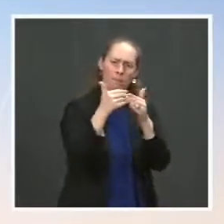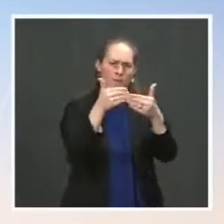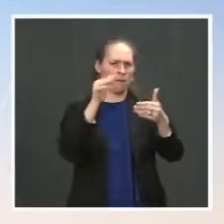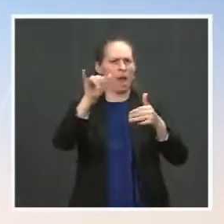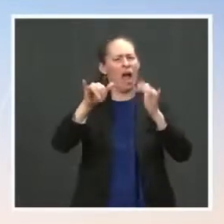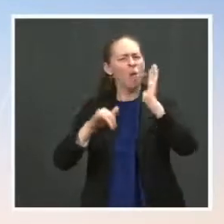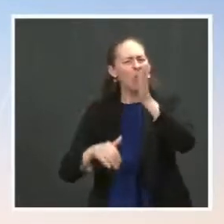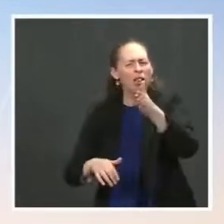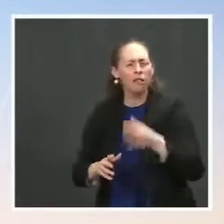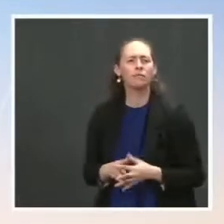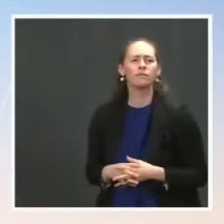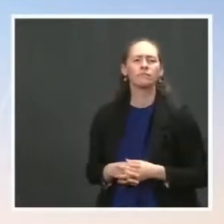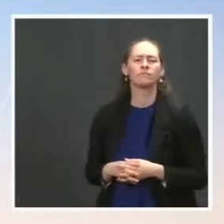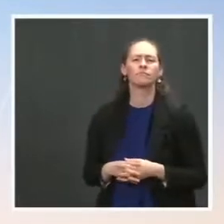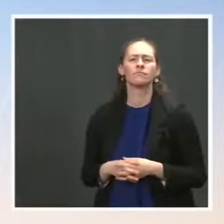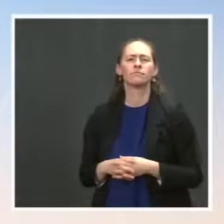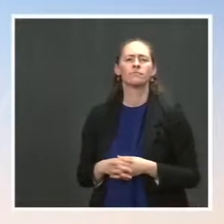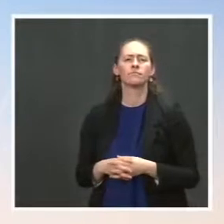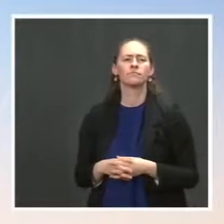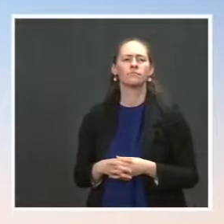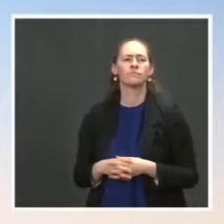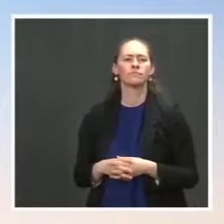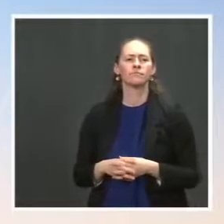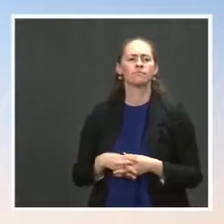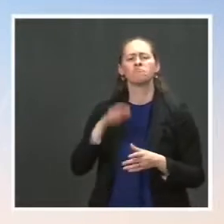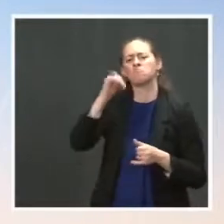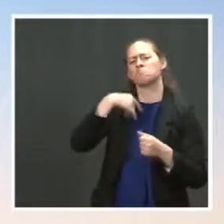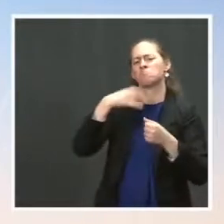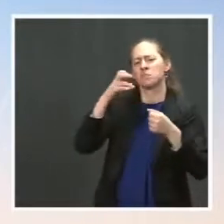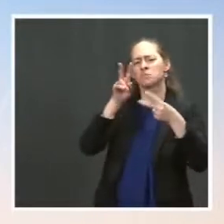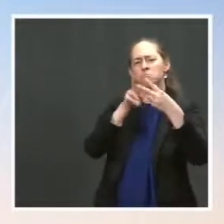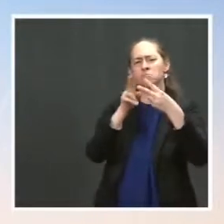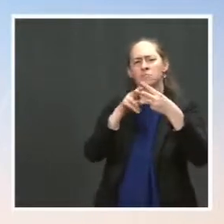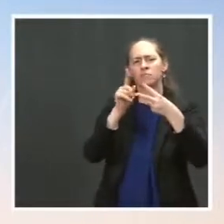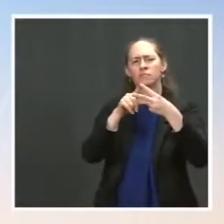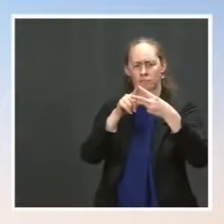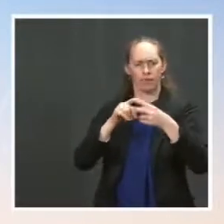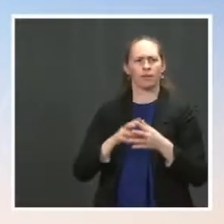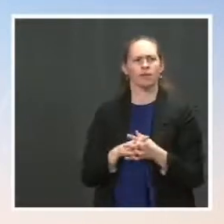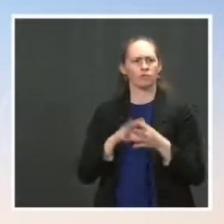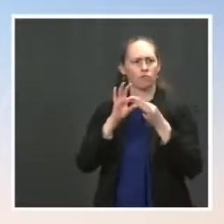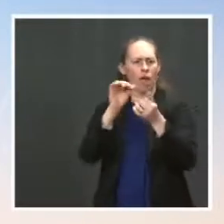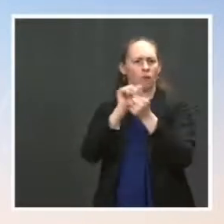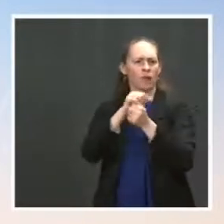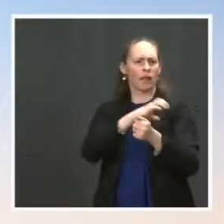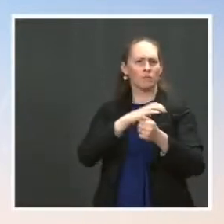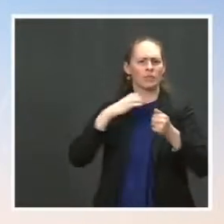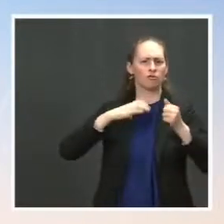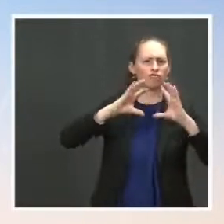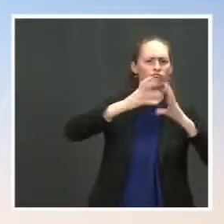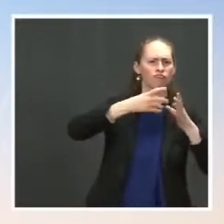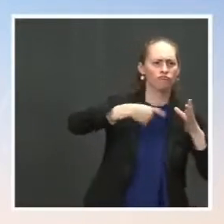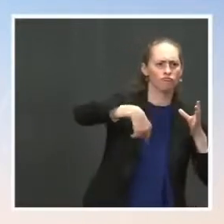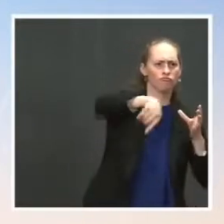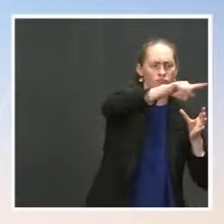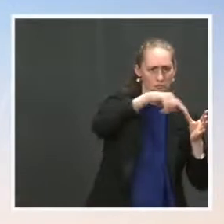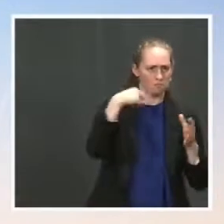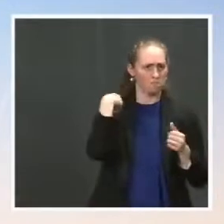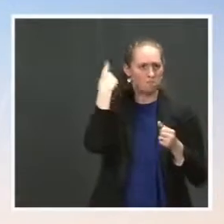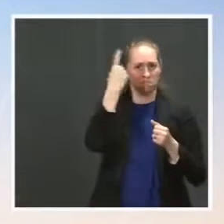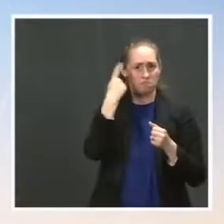Go ahead, Mike. Two things. First, to follow up on Caitlin's question about the commission, it is my understanding that the commission is actively